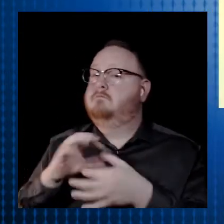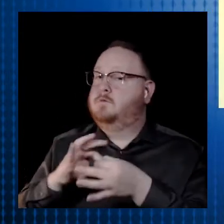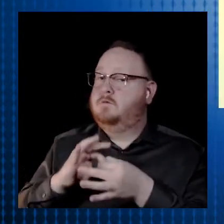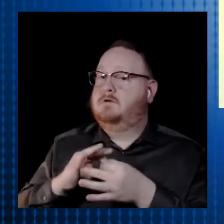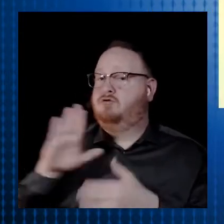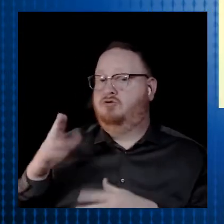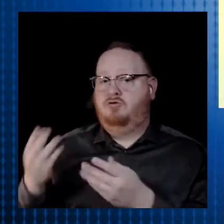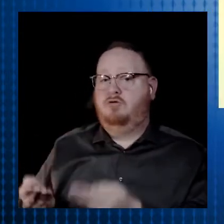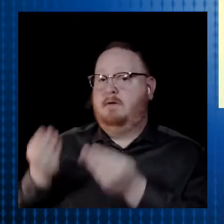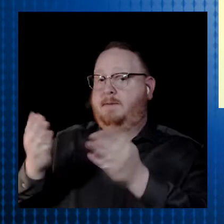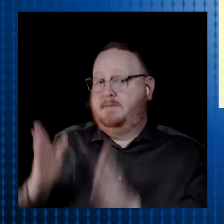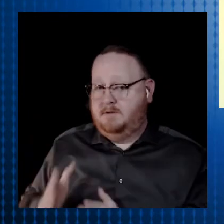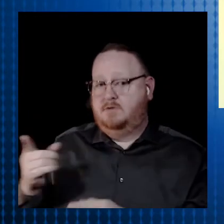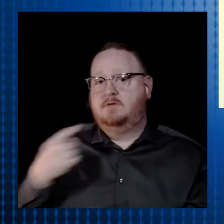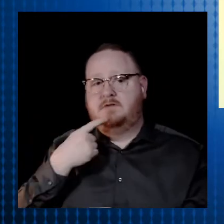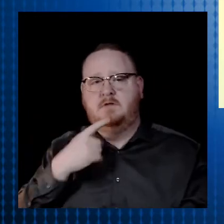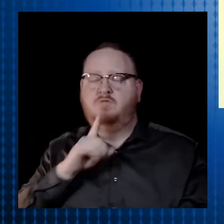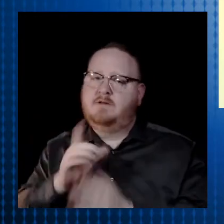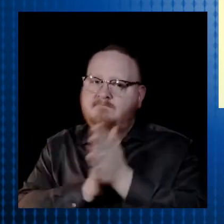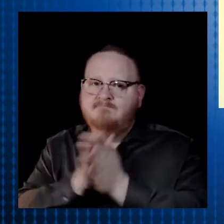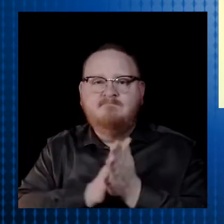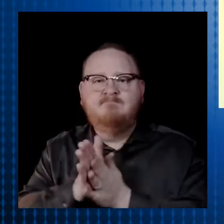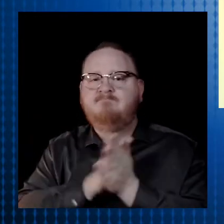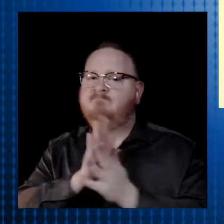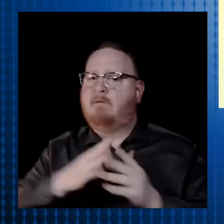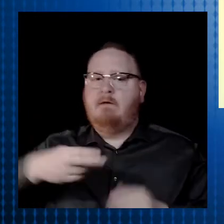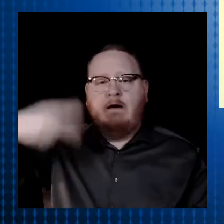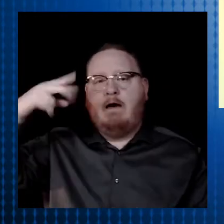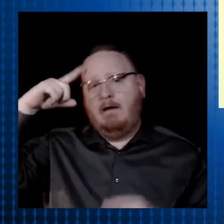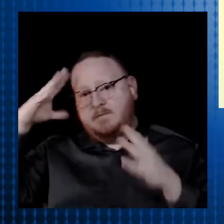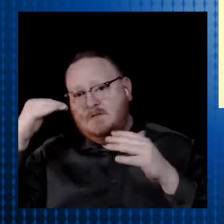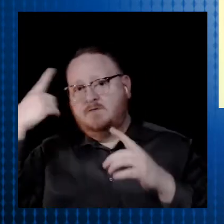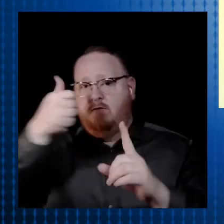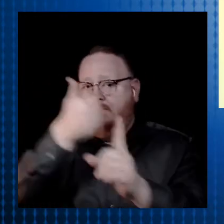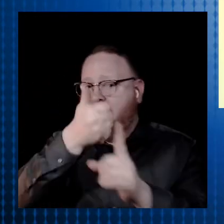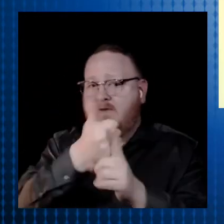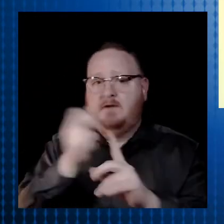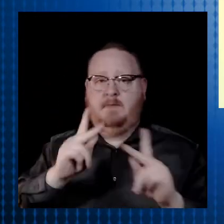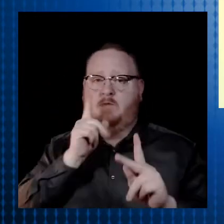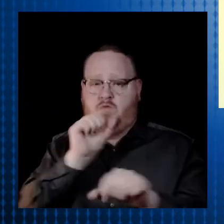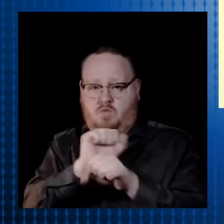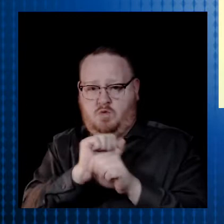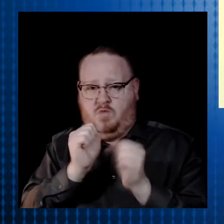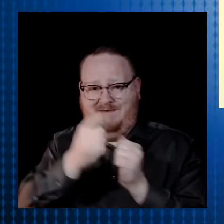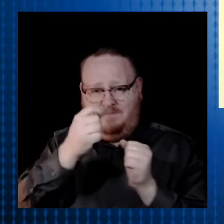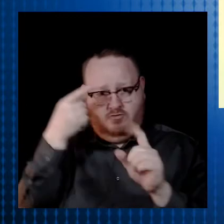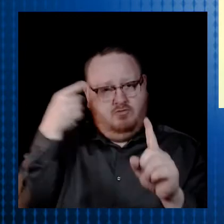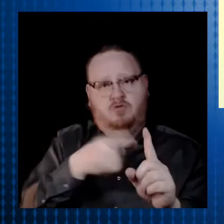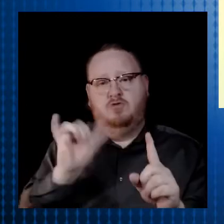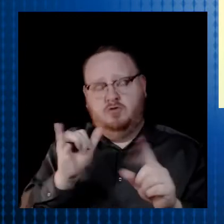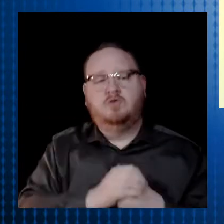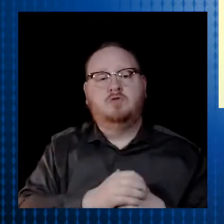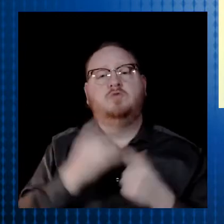with very high expectations for herself and those who work for her. She makes a point of